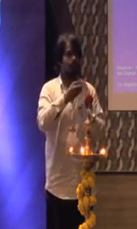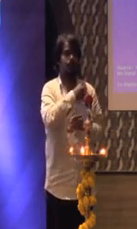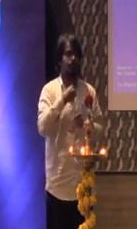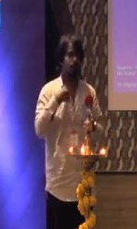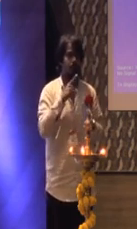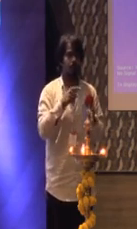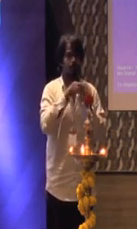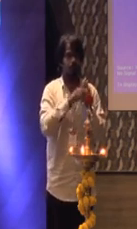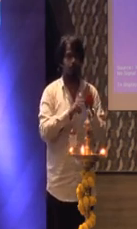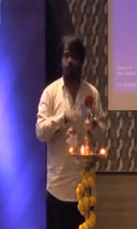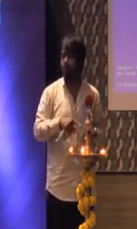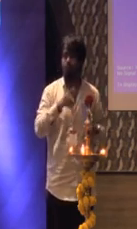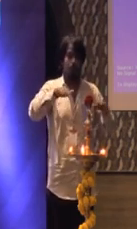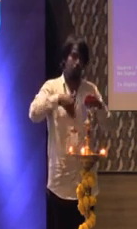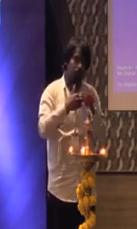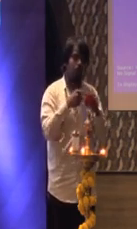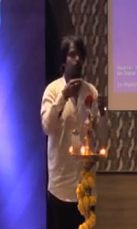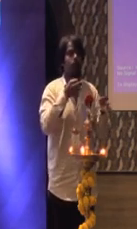you can uh meet up your requirements